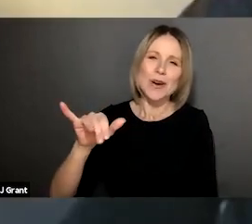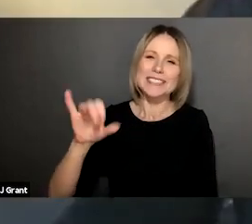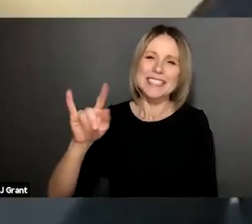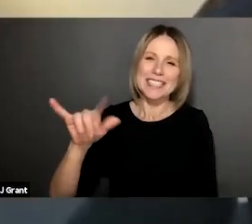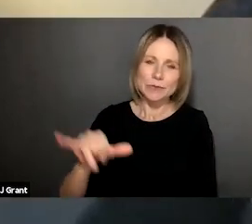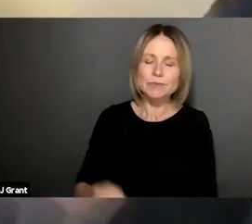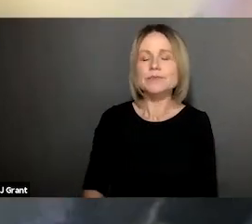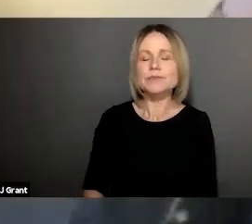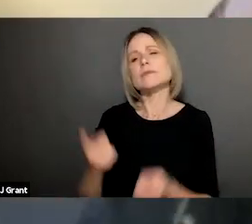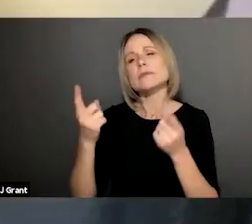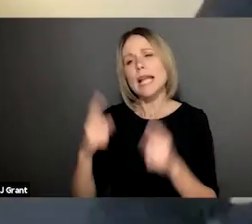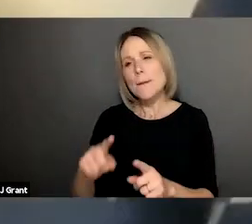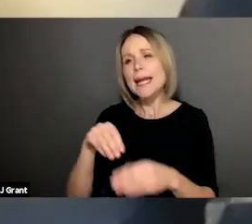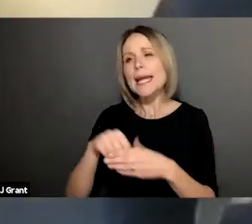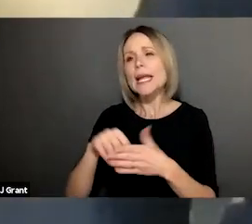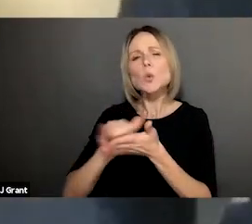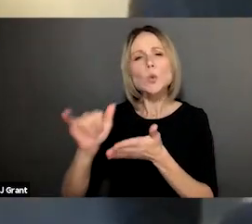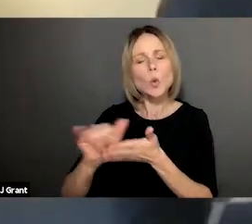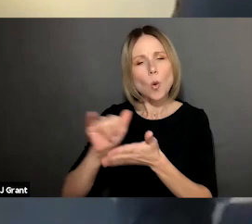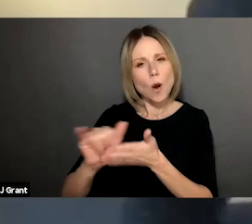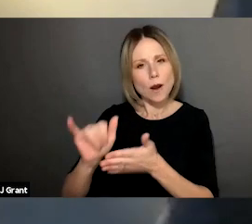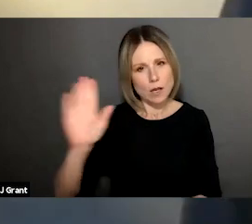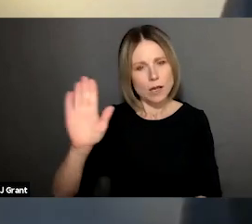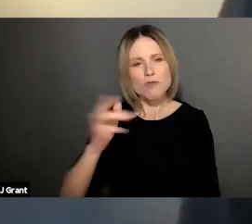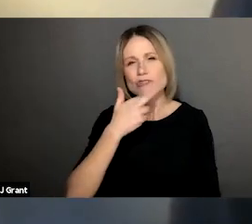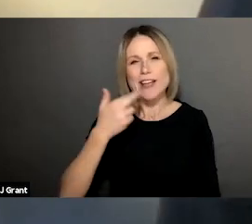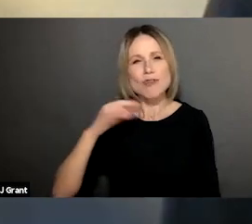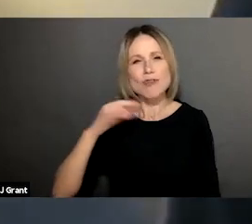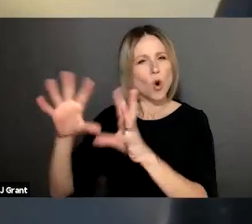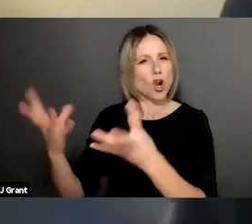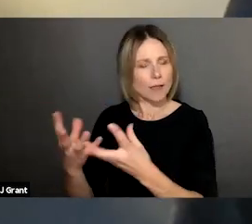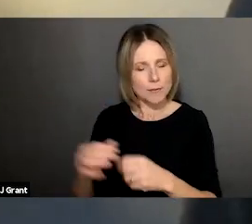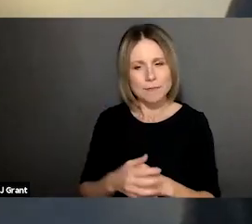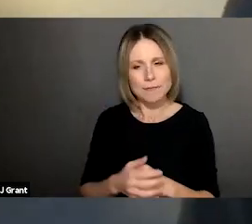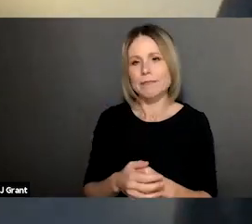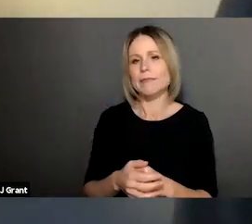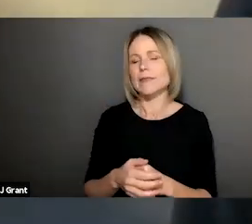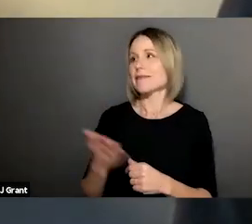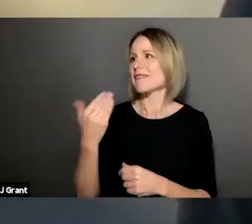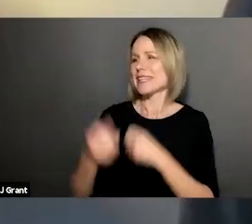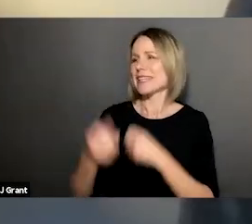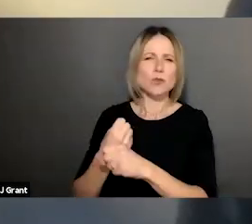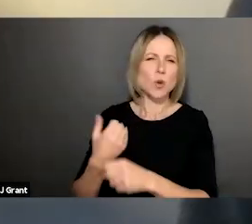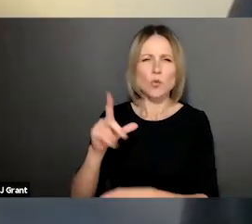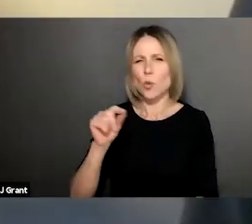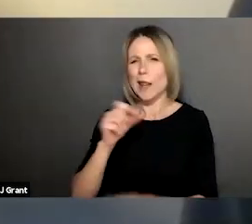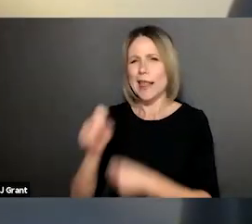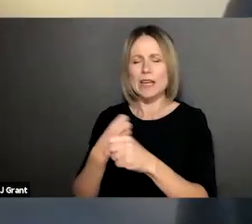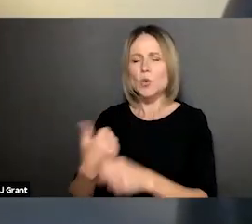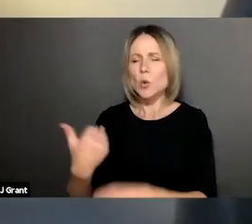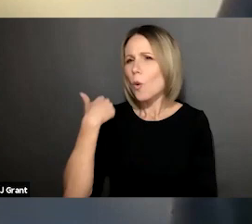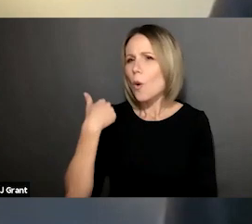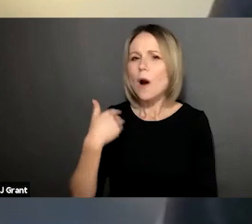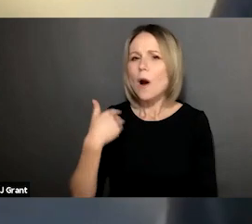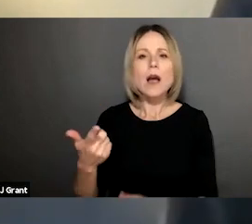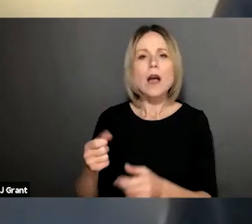New York restaurant world was that there was a flowering 15 years ago, 20 years ago, of